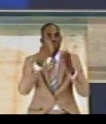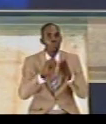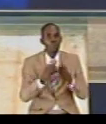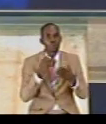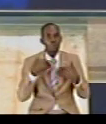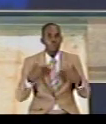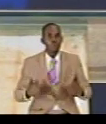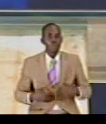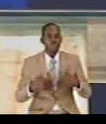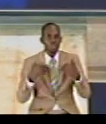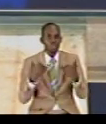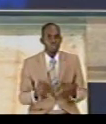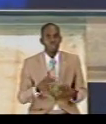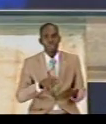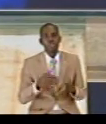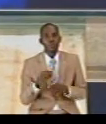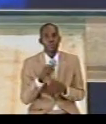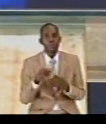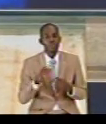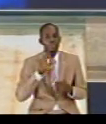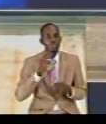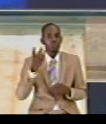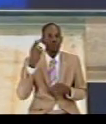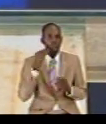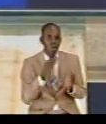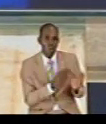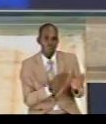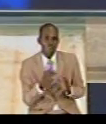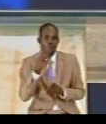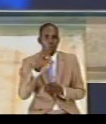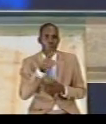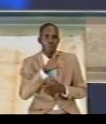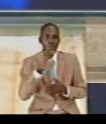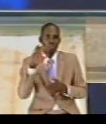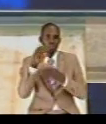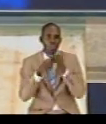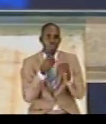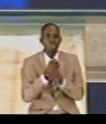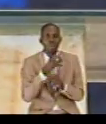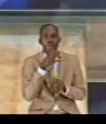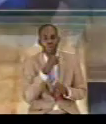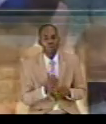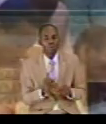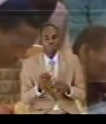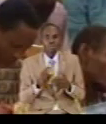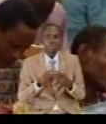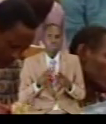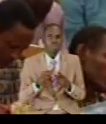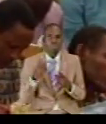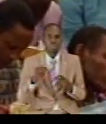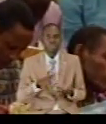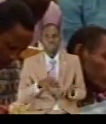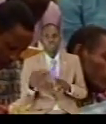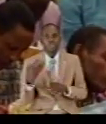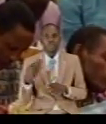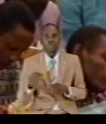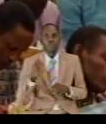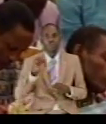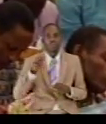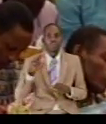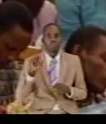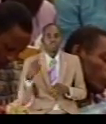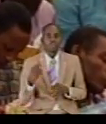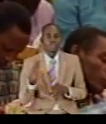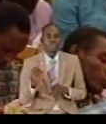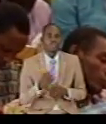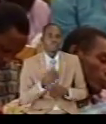about 100 years old, neither yet the deadness of Sarah's womb. He staggered not at the